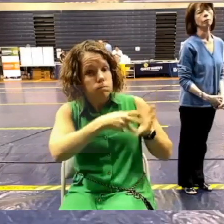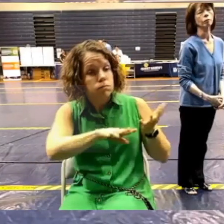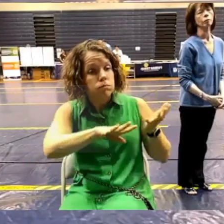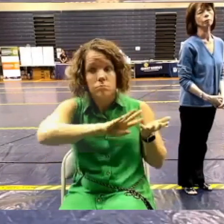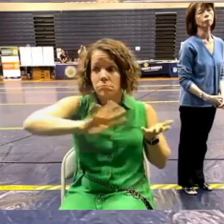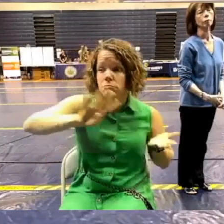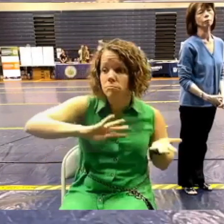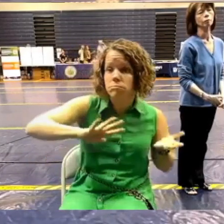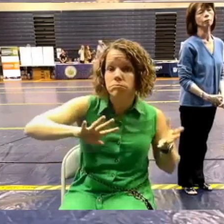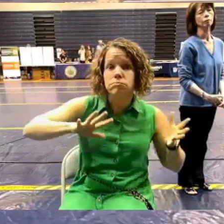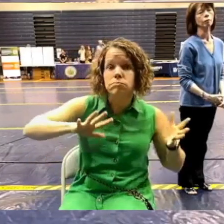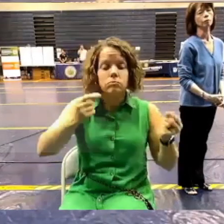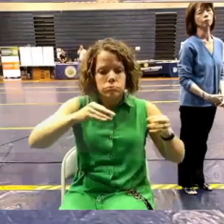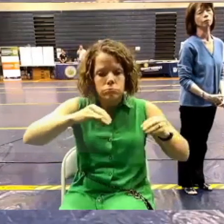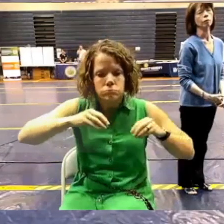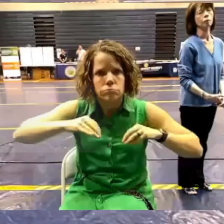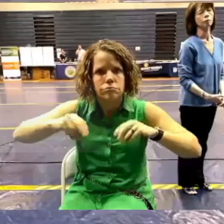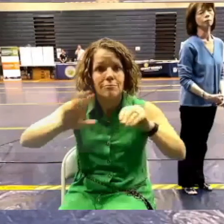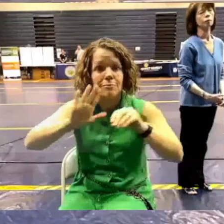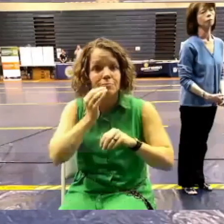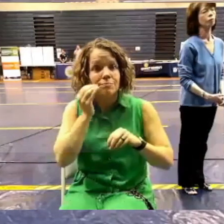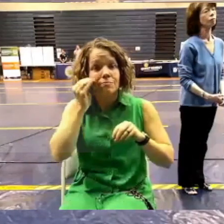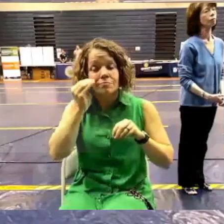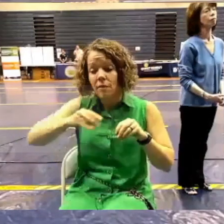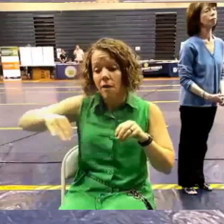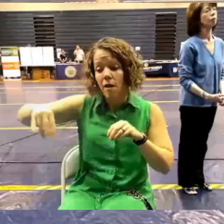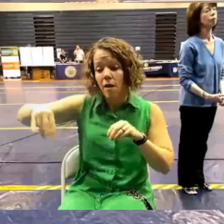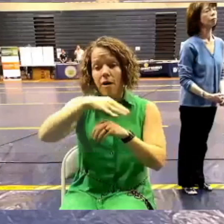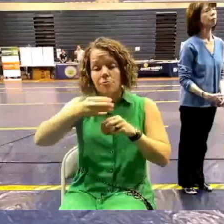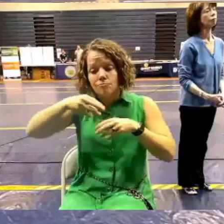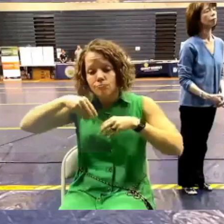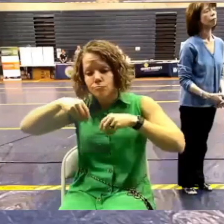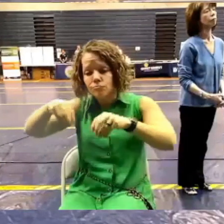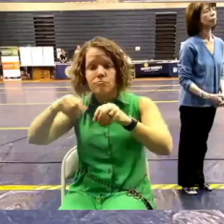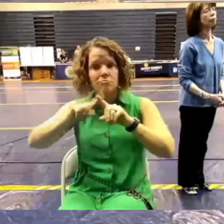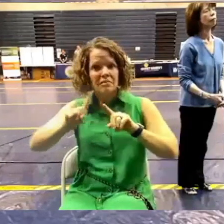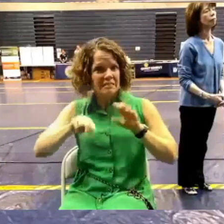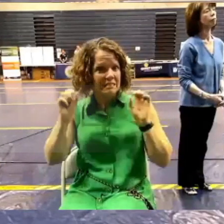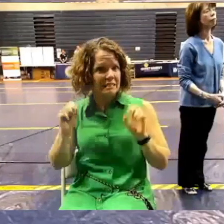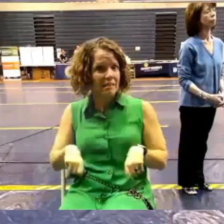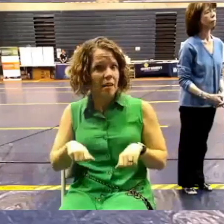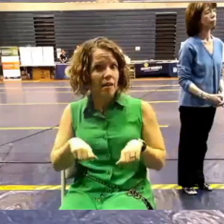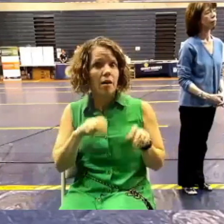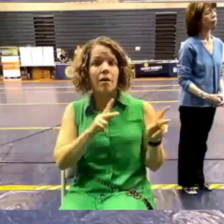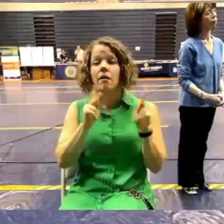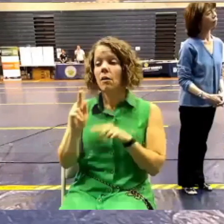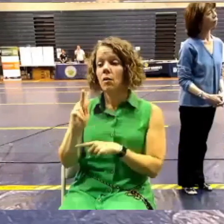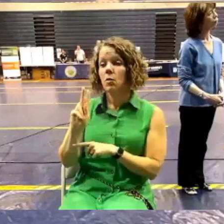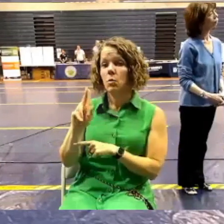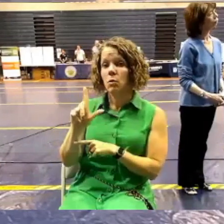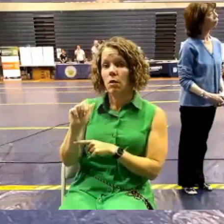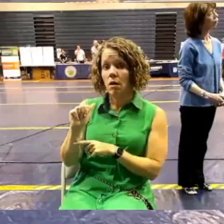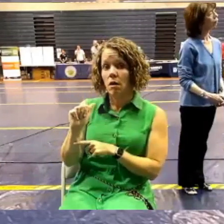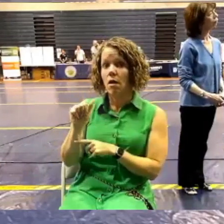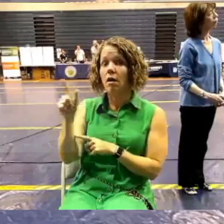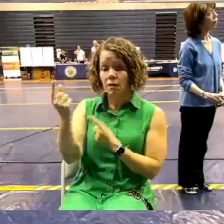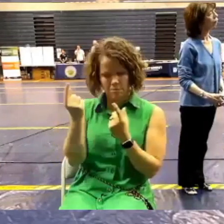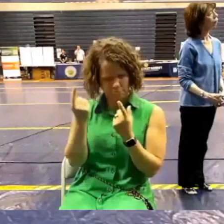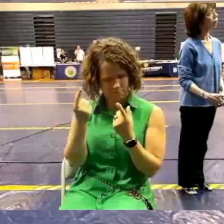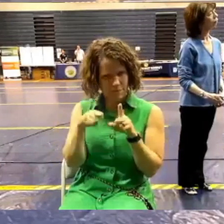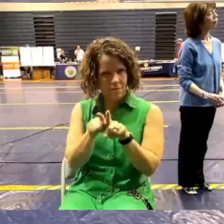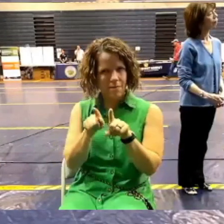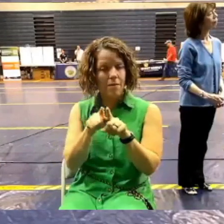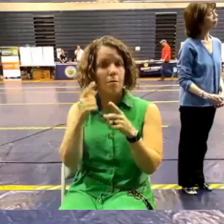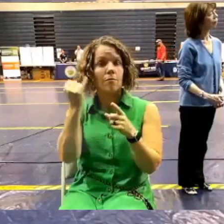later on, that's also a possibility of something that they've done in Kula. I've been told that if